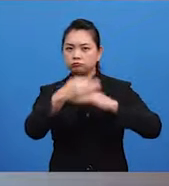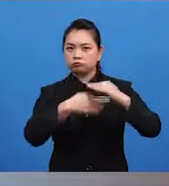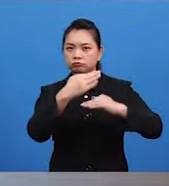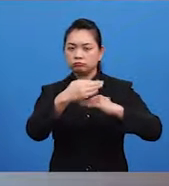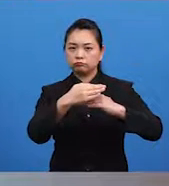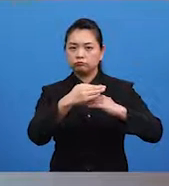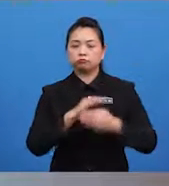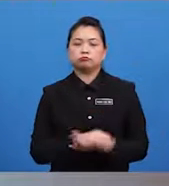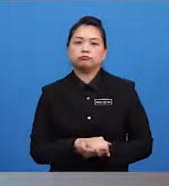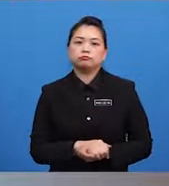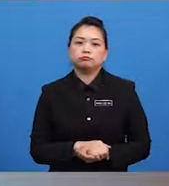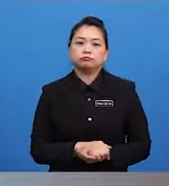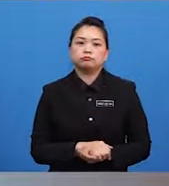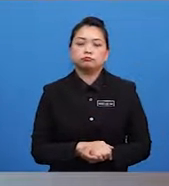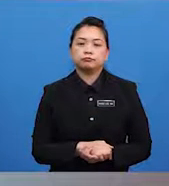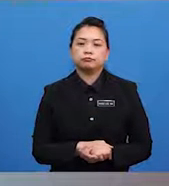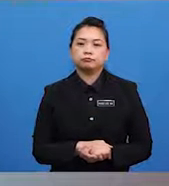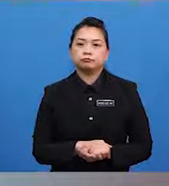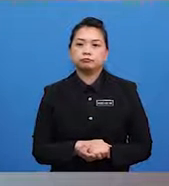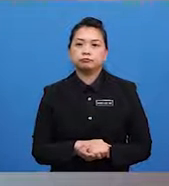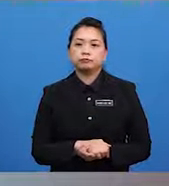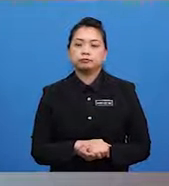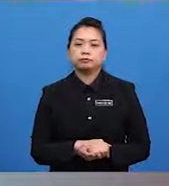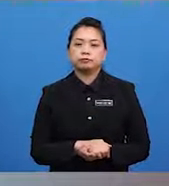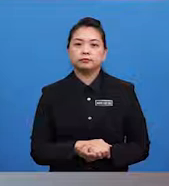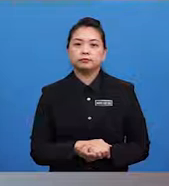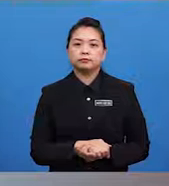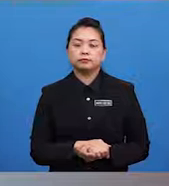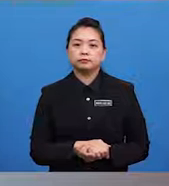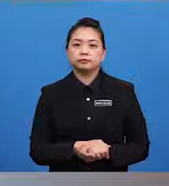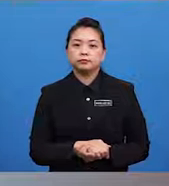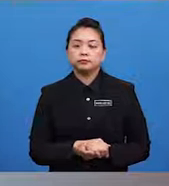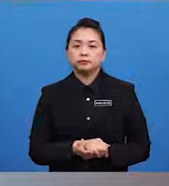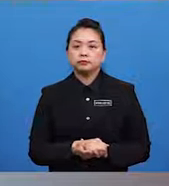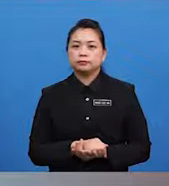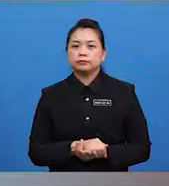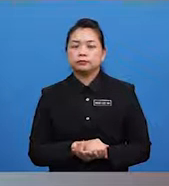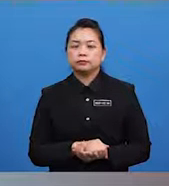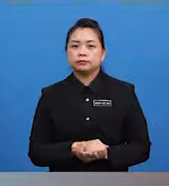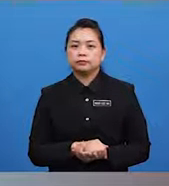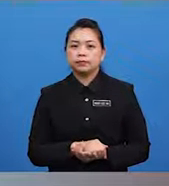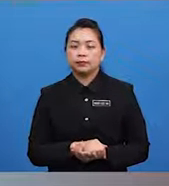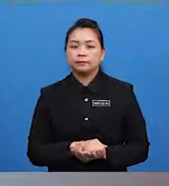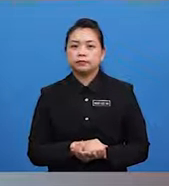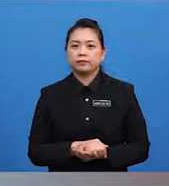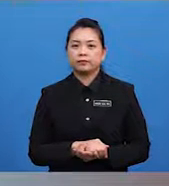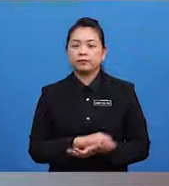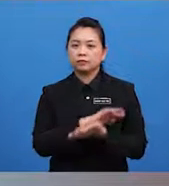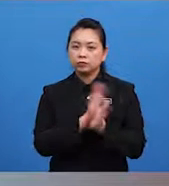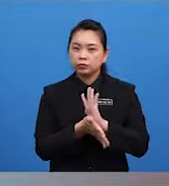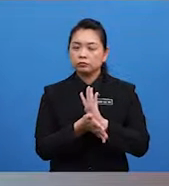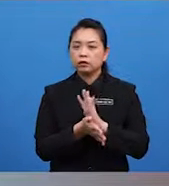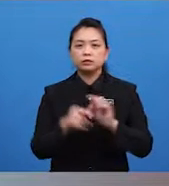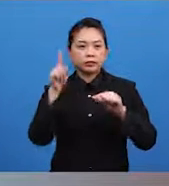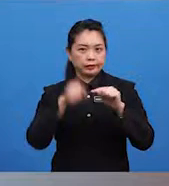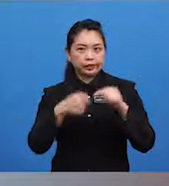replace contaminate in this context as the smell of the durian simply cannot cause sickness